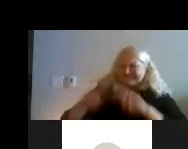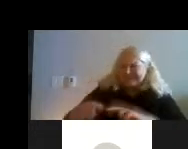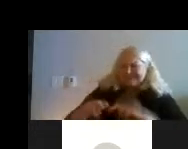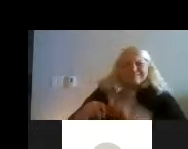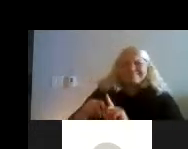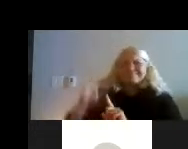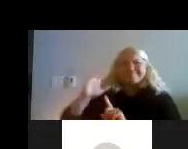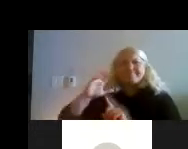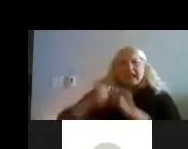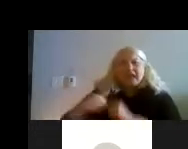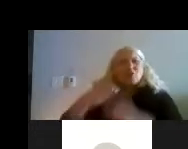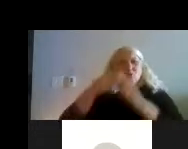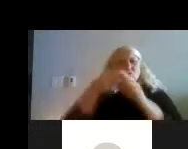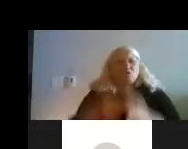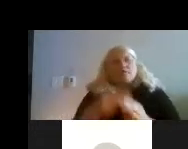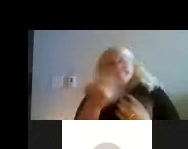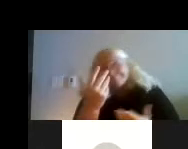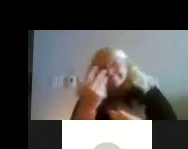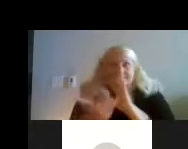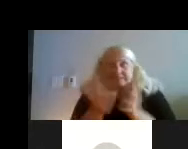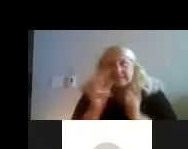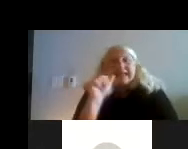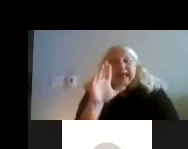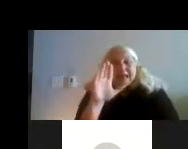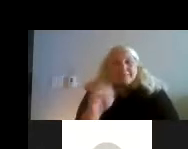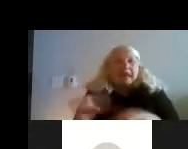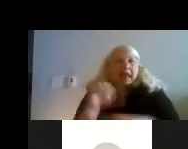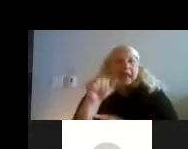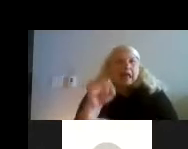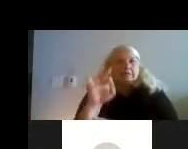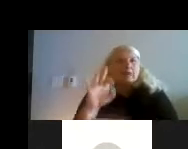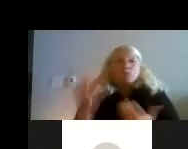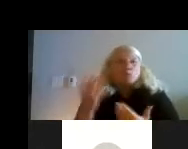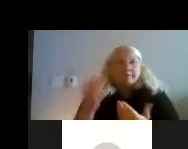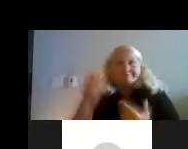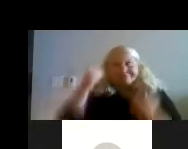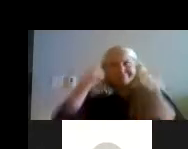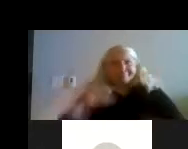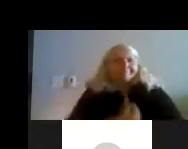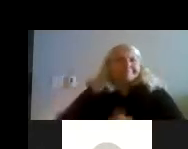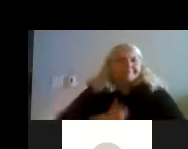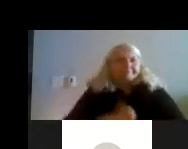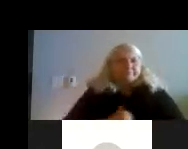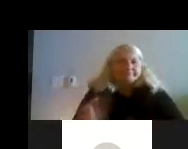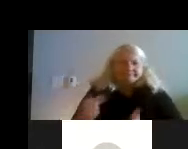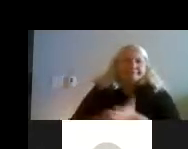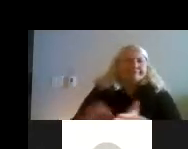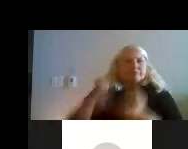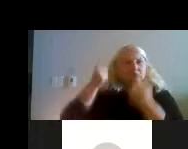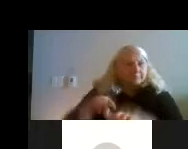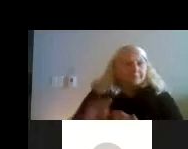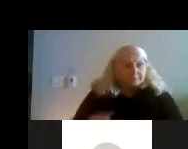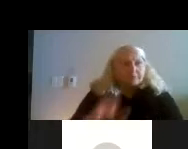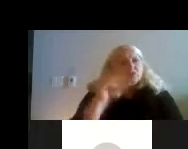considered also an act of reconciliation. So in order for us to reconcile, we're also required to have